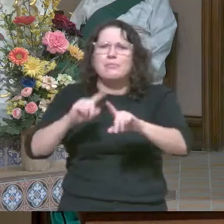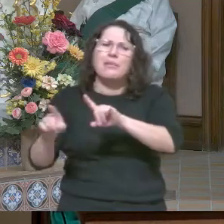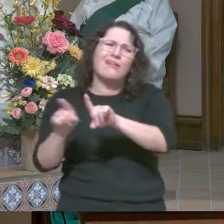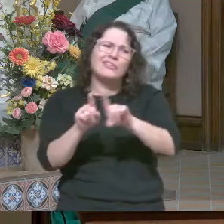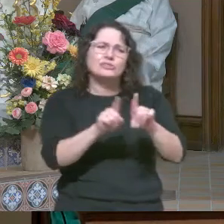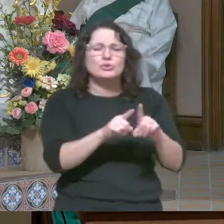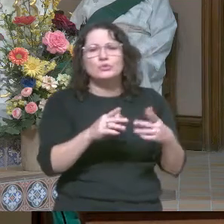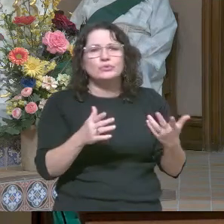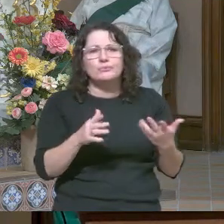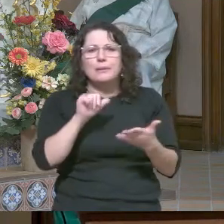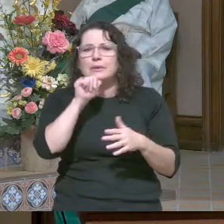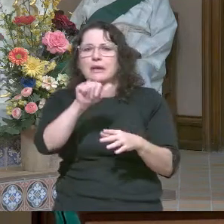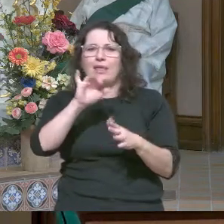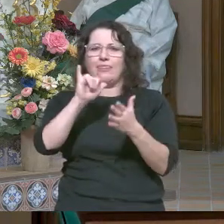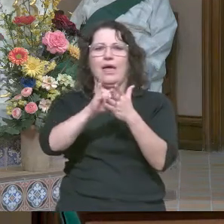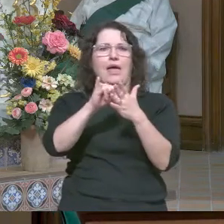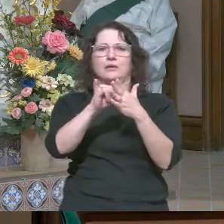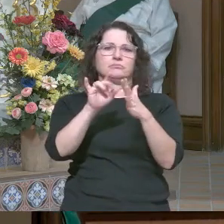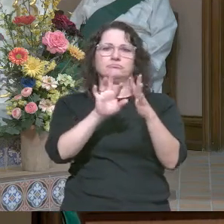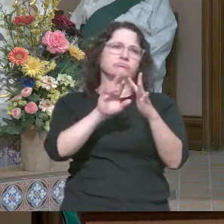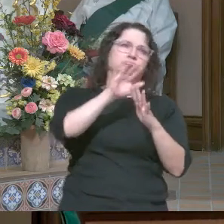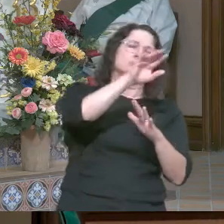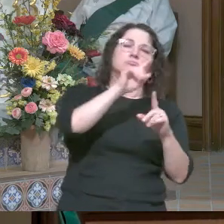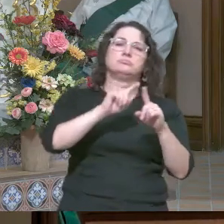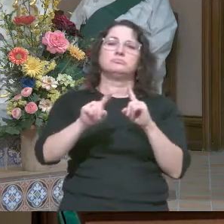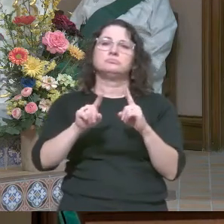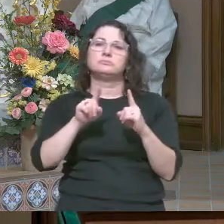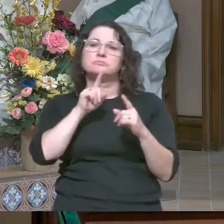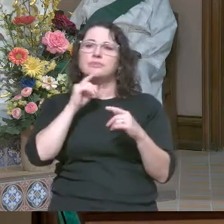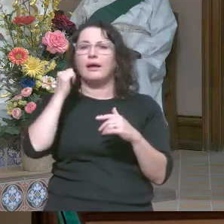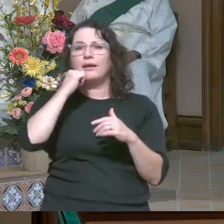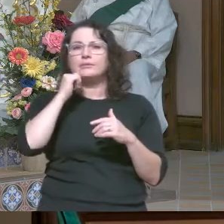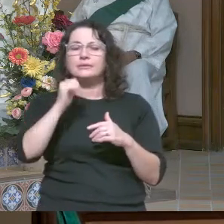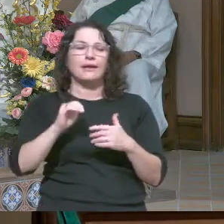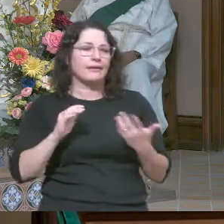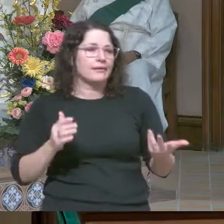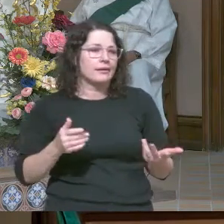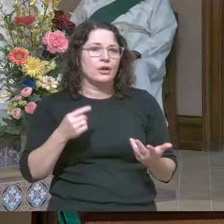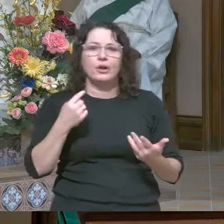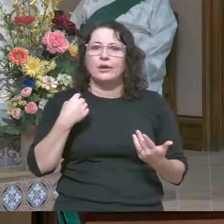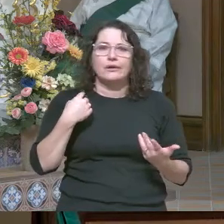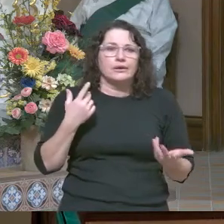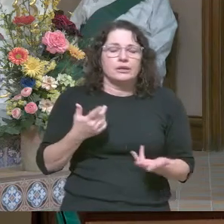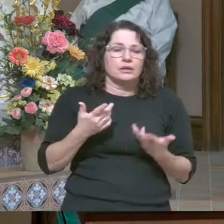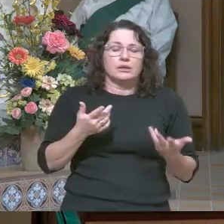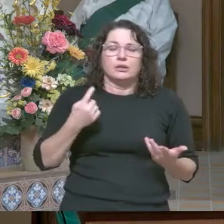cost of discipleship. There's cost for each one of us to following